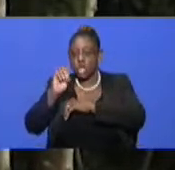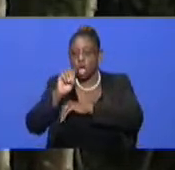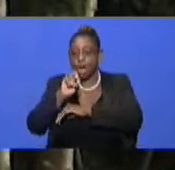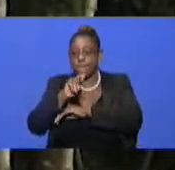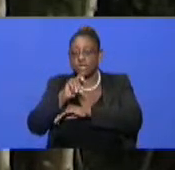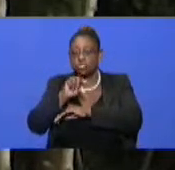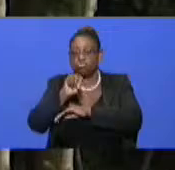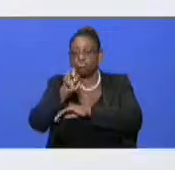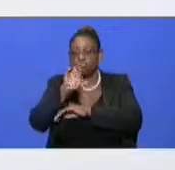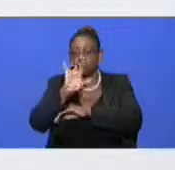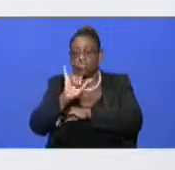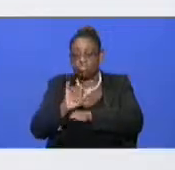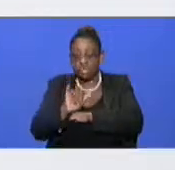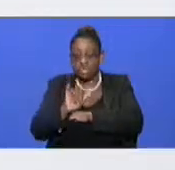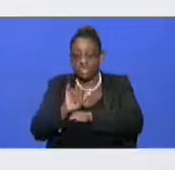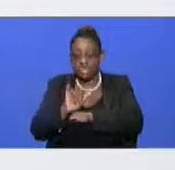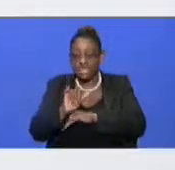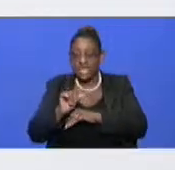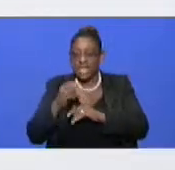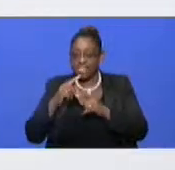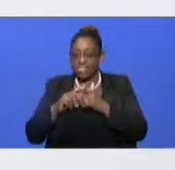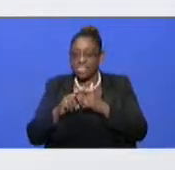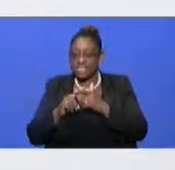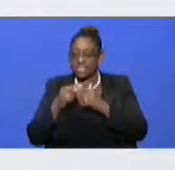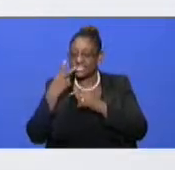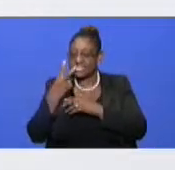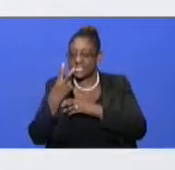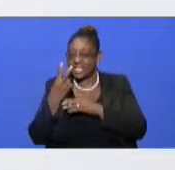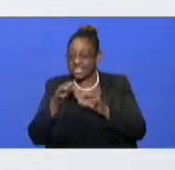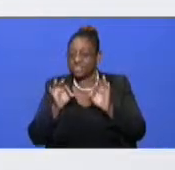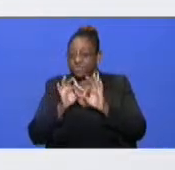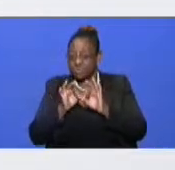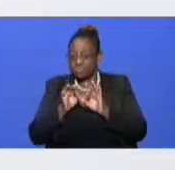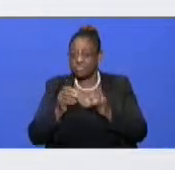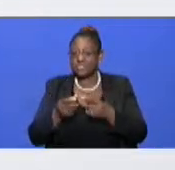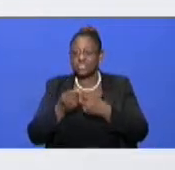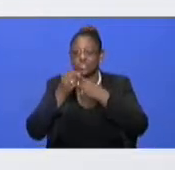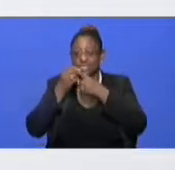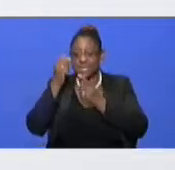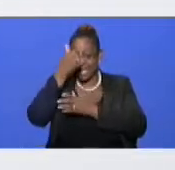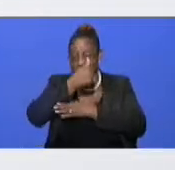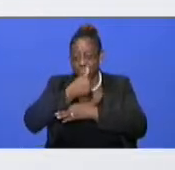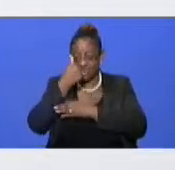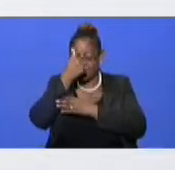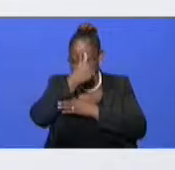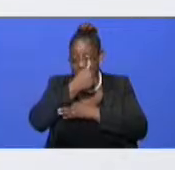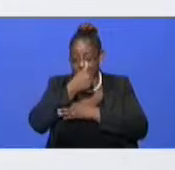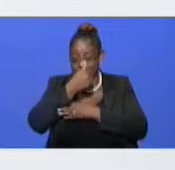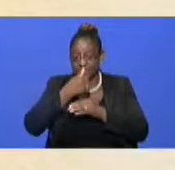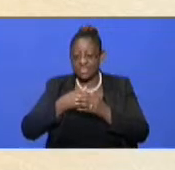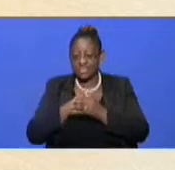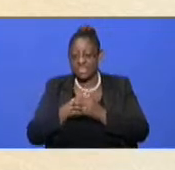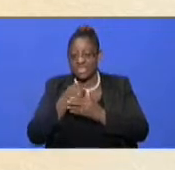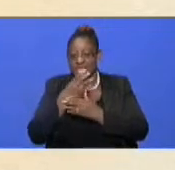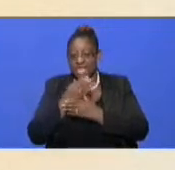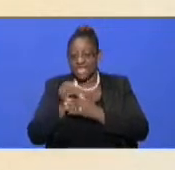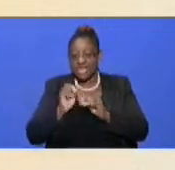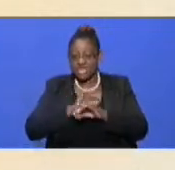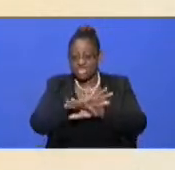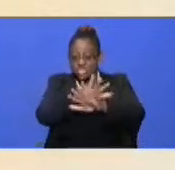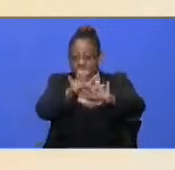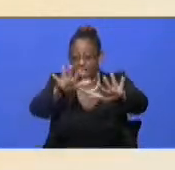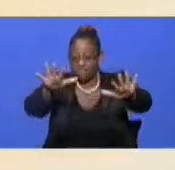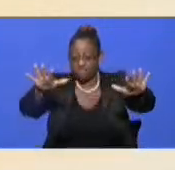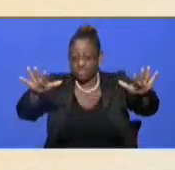that fractal geometry is just very prevalent throughout Africa in a way where it just covers